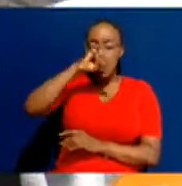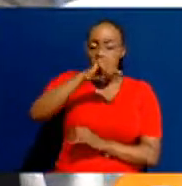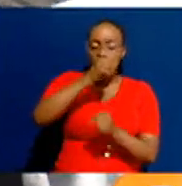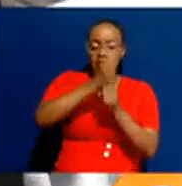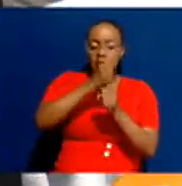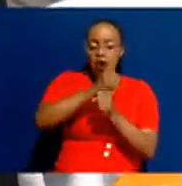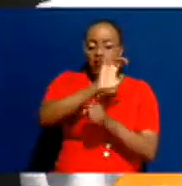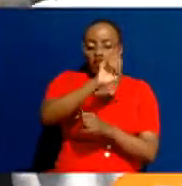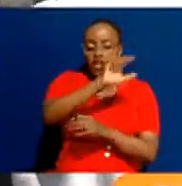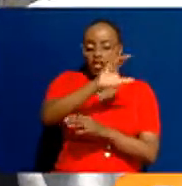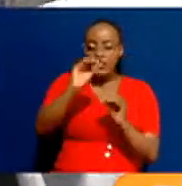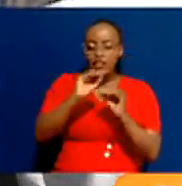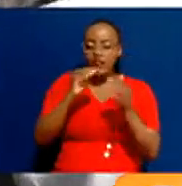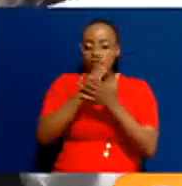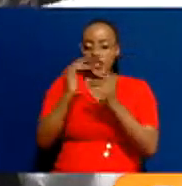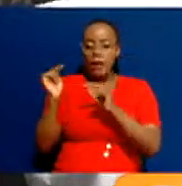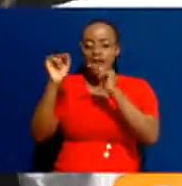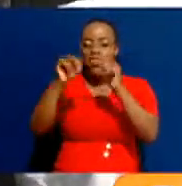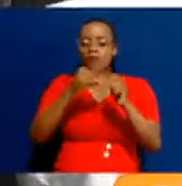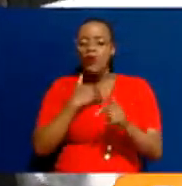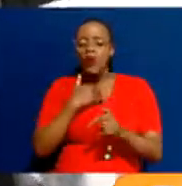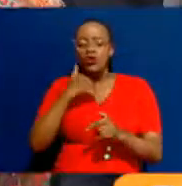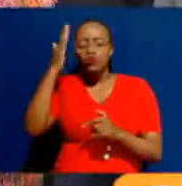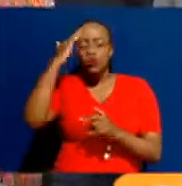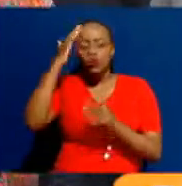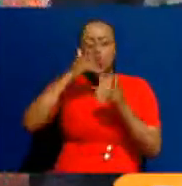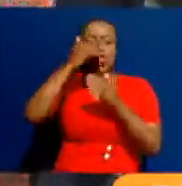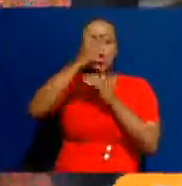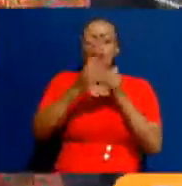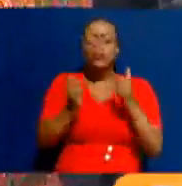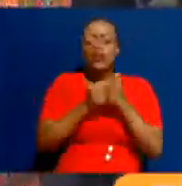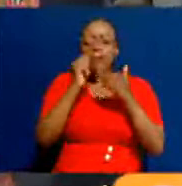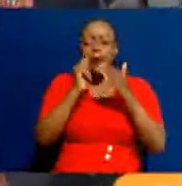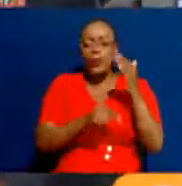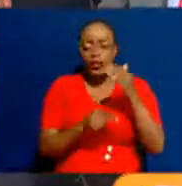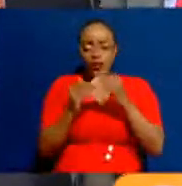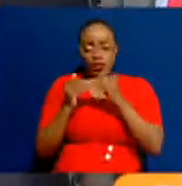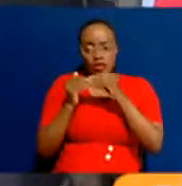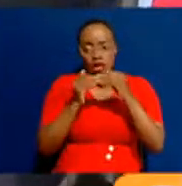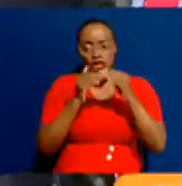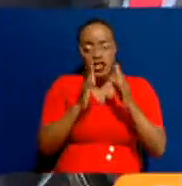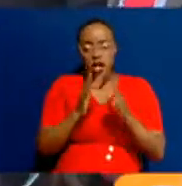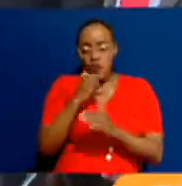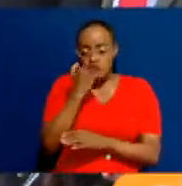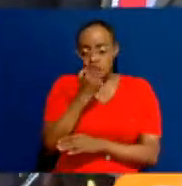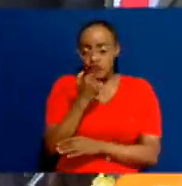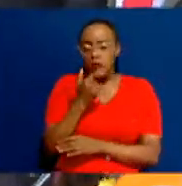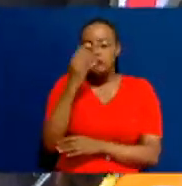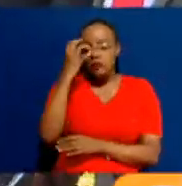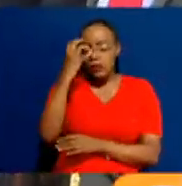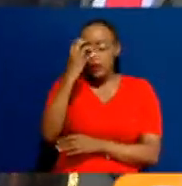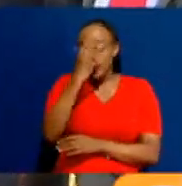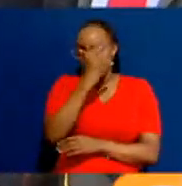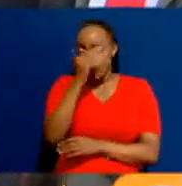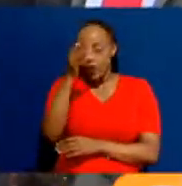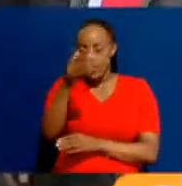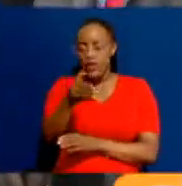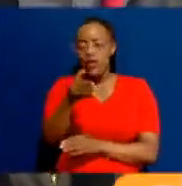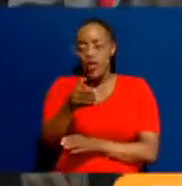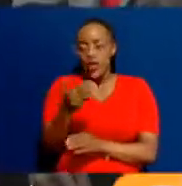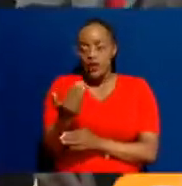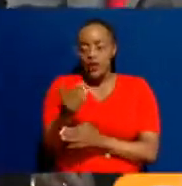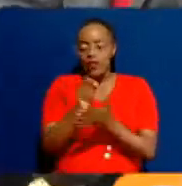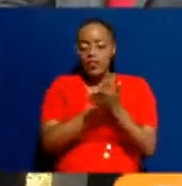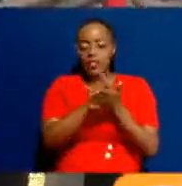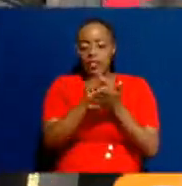hiyo, baadhi yao walifika kutaka kujua hatima ya Oparanya. Wakiongozwa na kinara wa chama cha na Kenya Martha Karua,